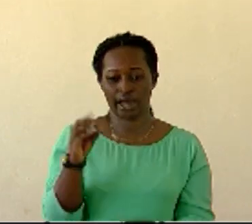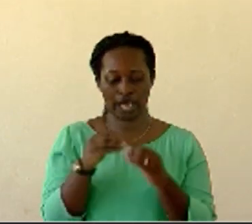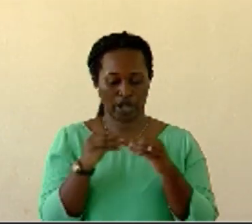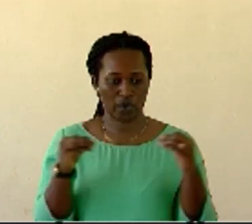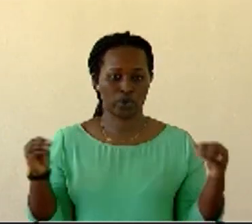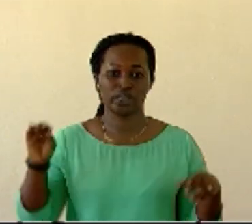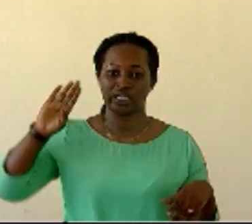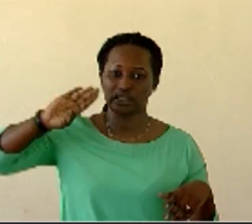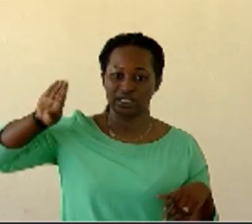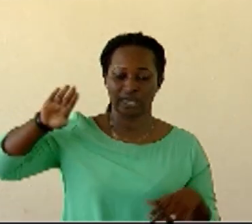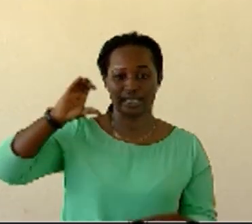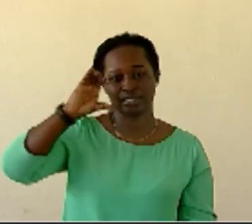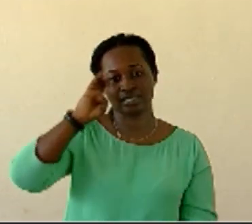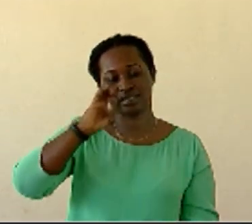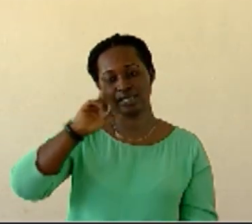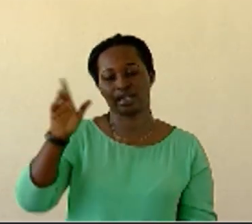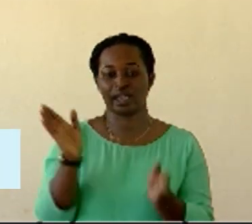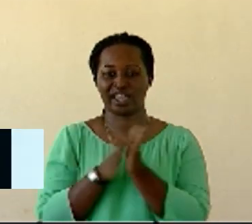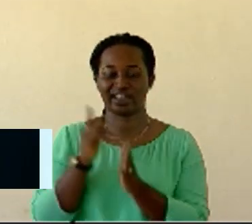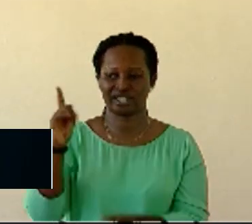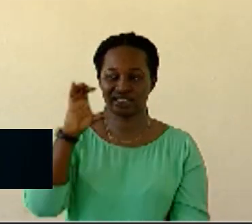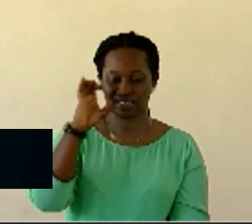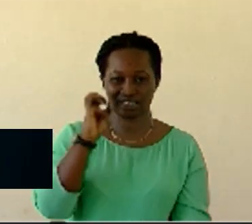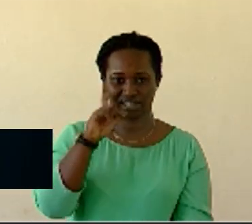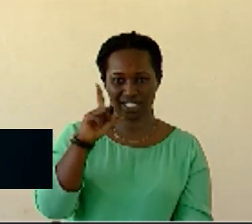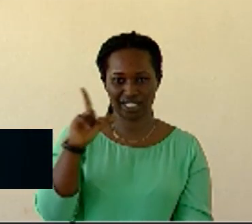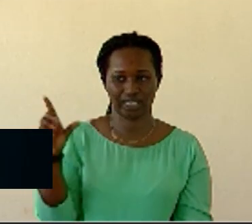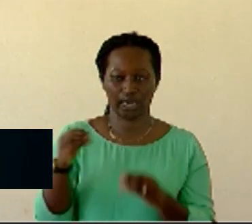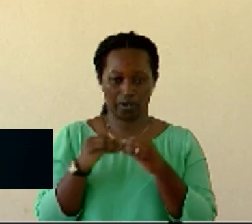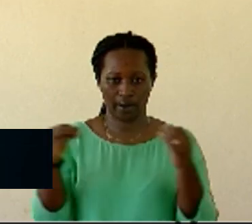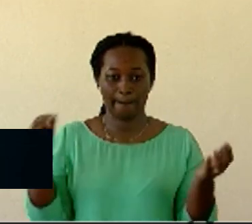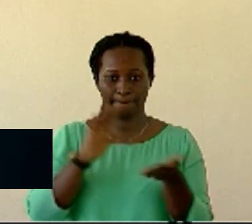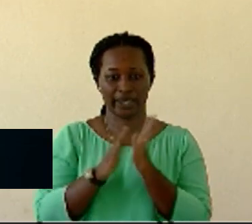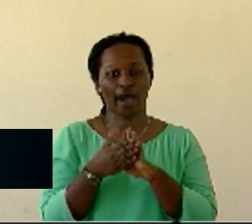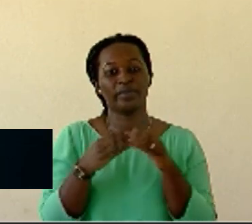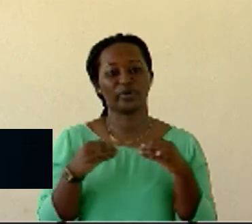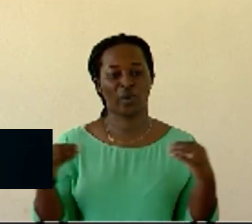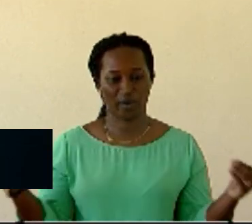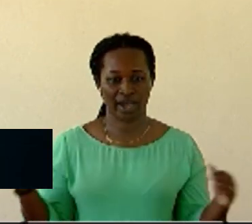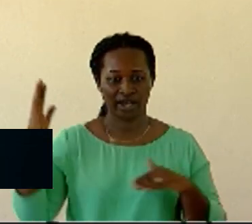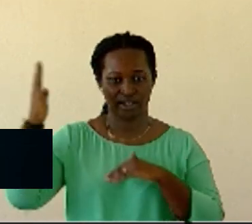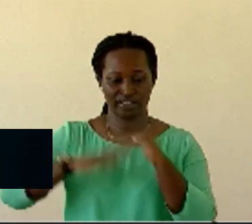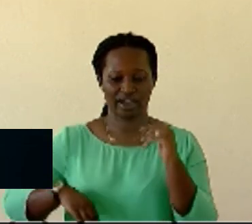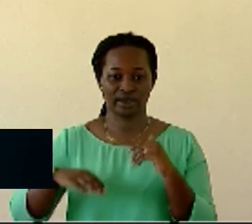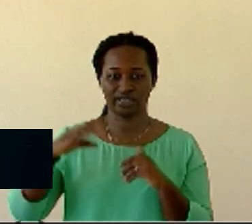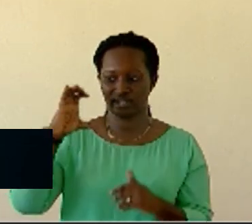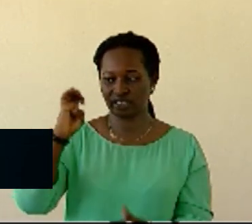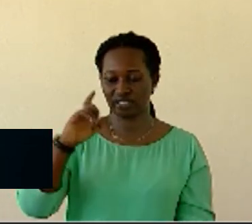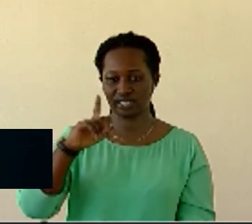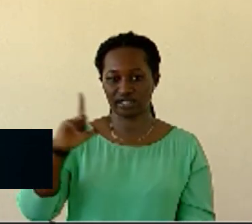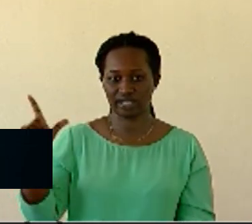the cells. As you see, these cells are elongating. They are becoming longer. than the cells on